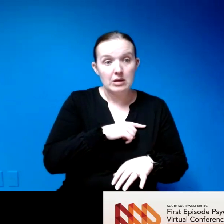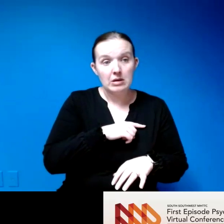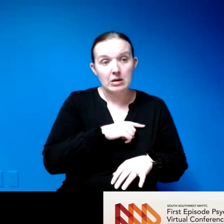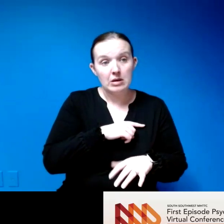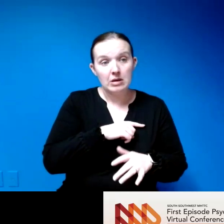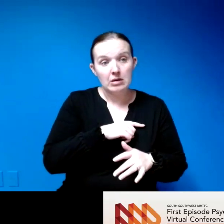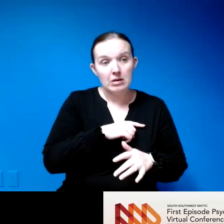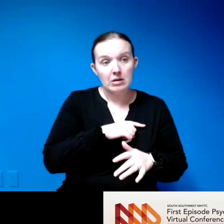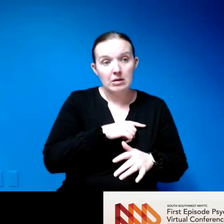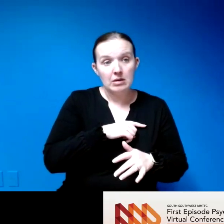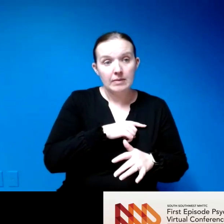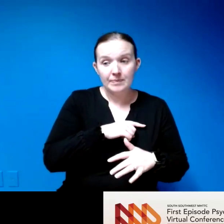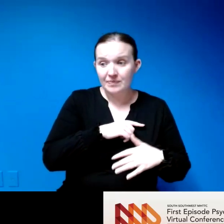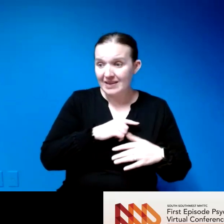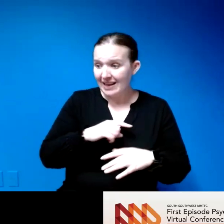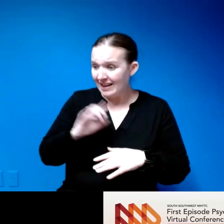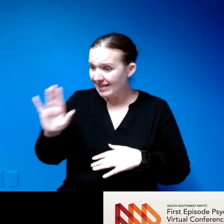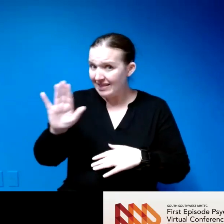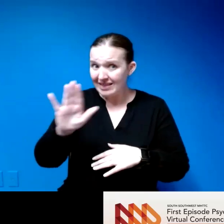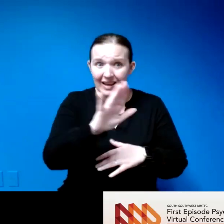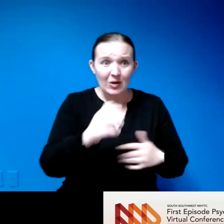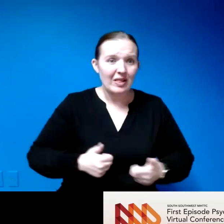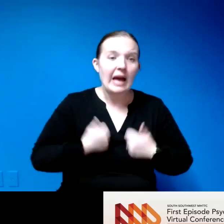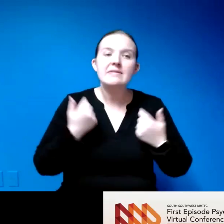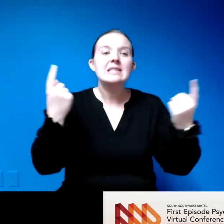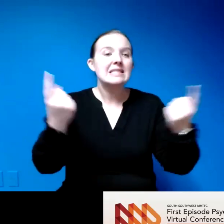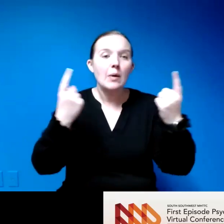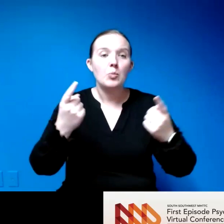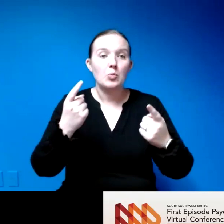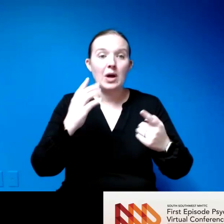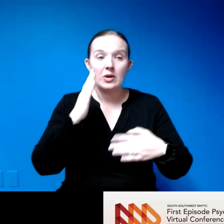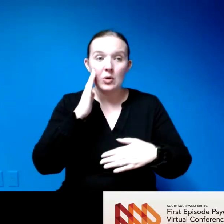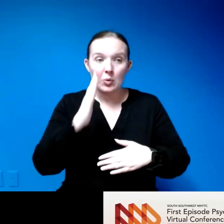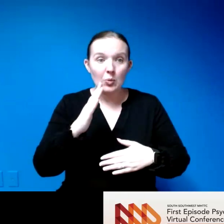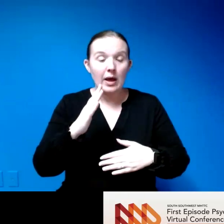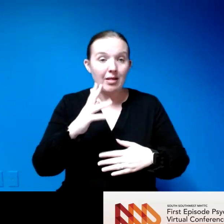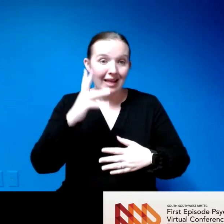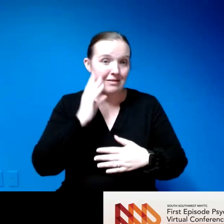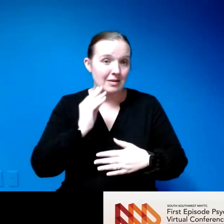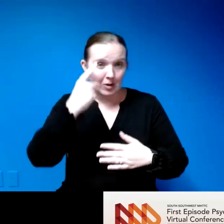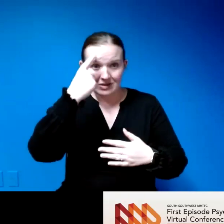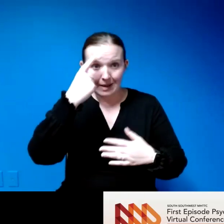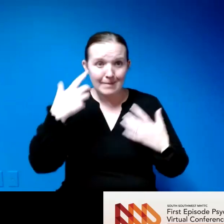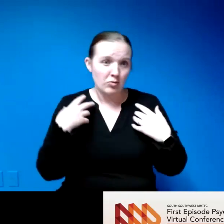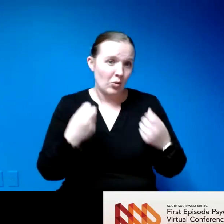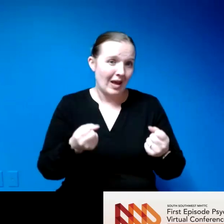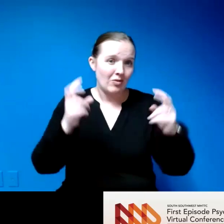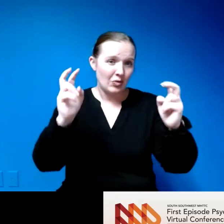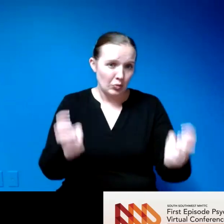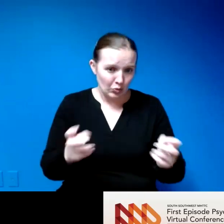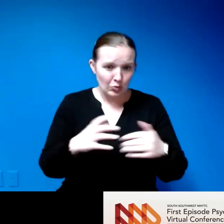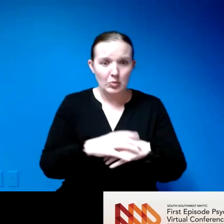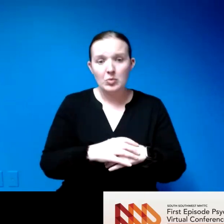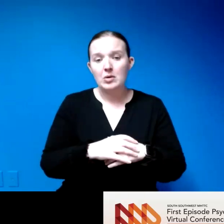in their lives is going to be experiencing some sort of difficulties with mental health, or some sort of difficulties with other